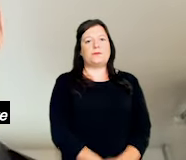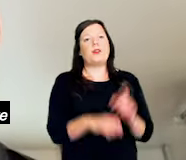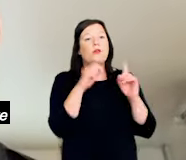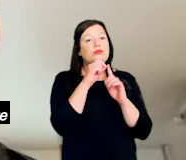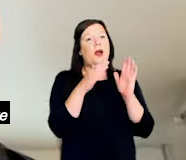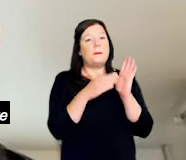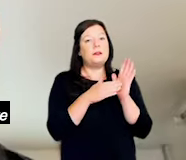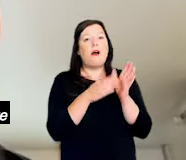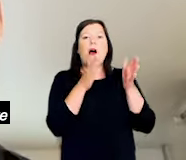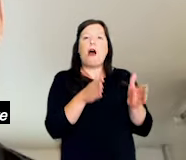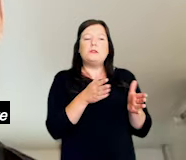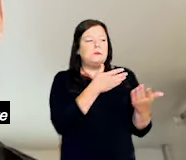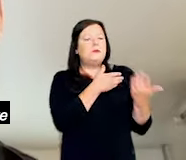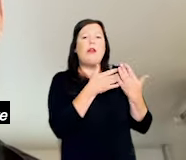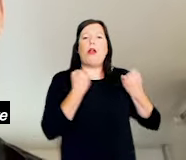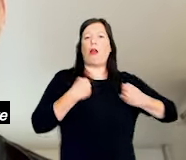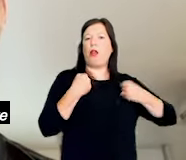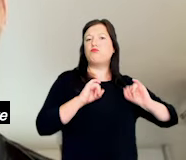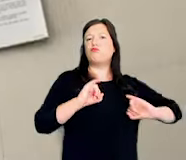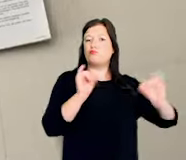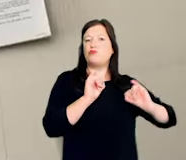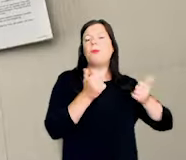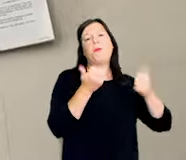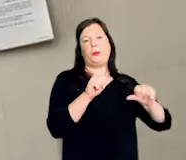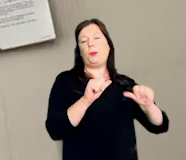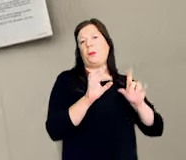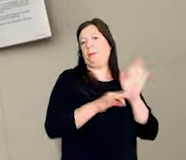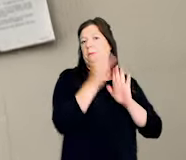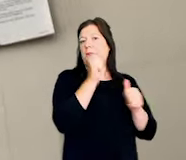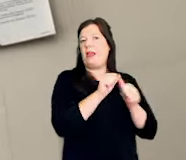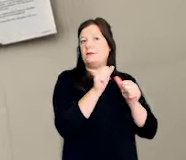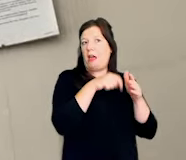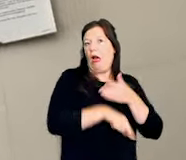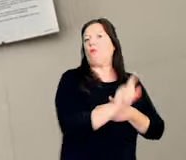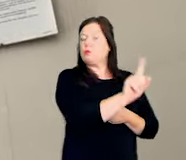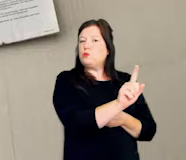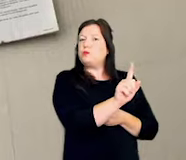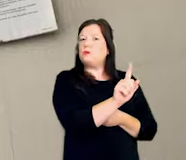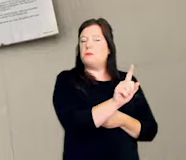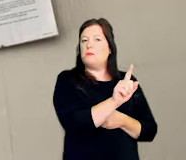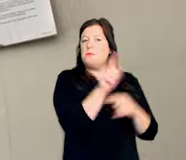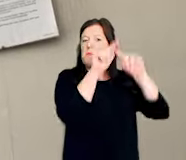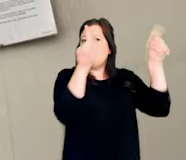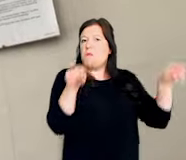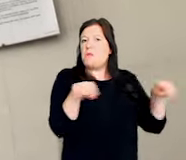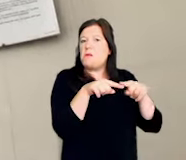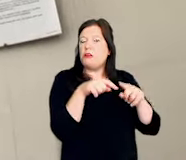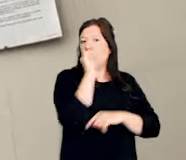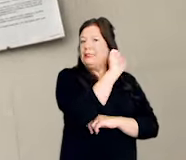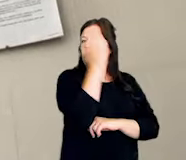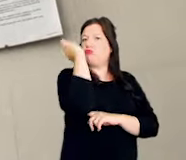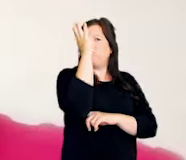Prime Minister is out of intensive care. But who are the mystery girls? This is